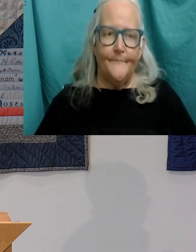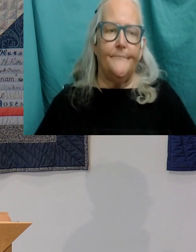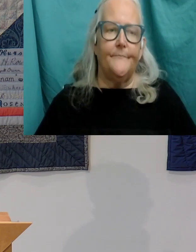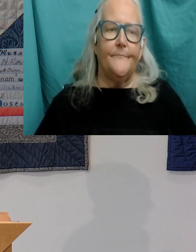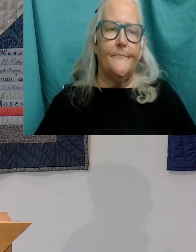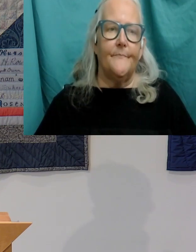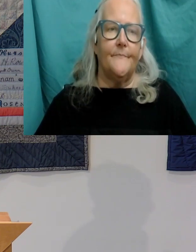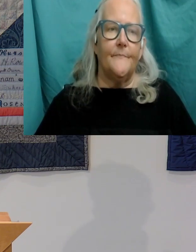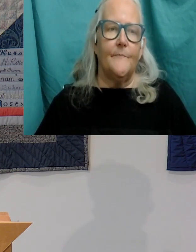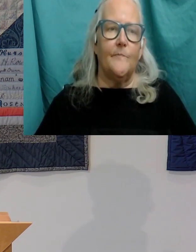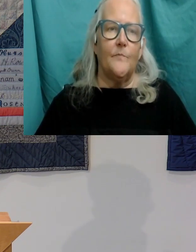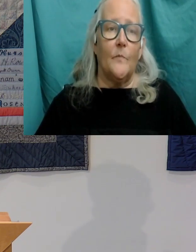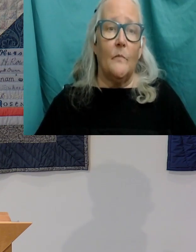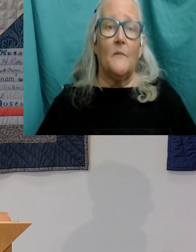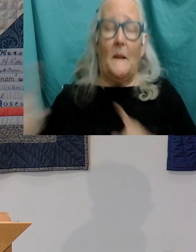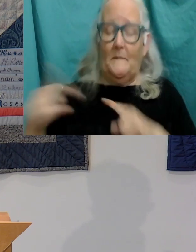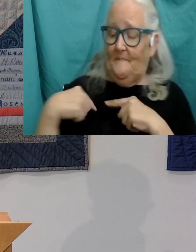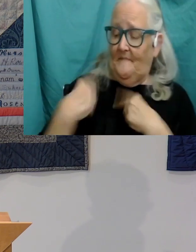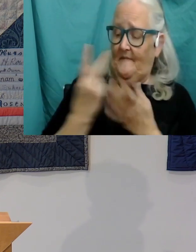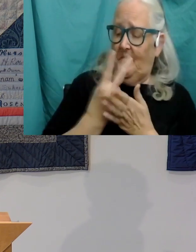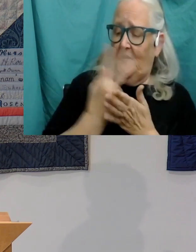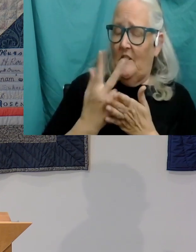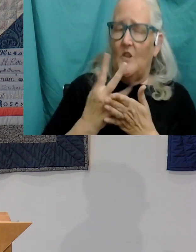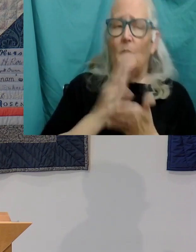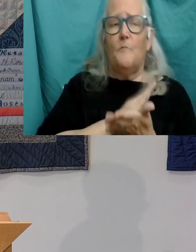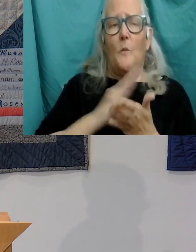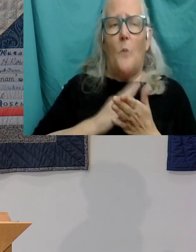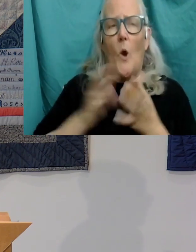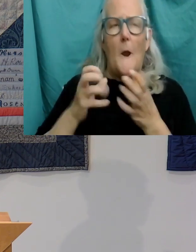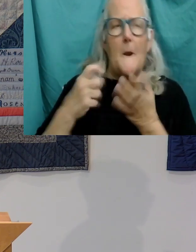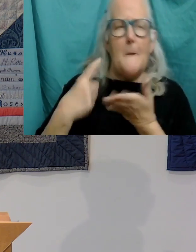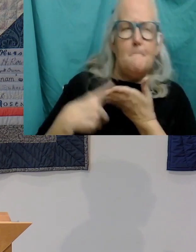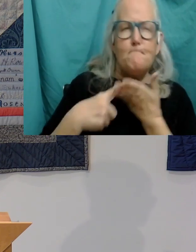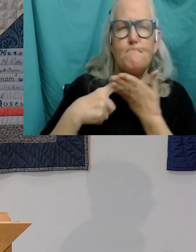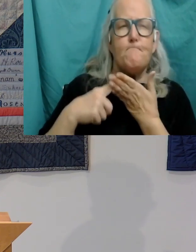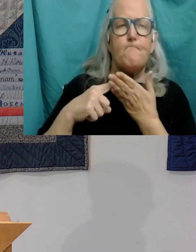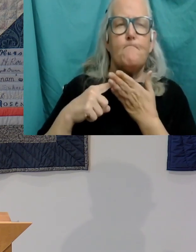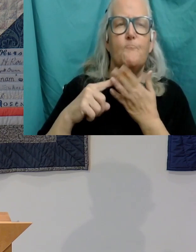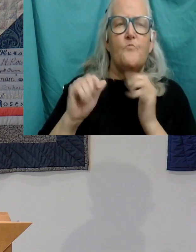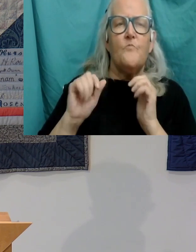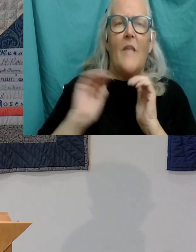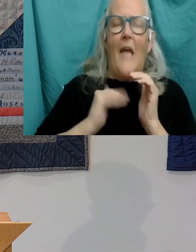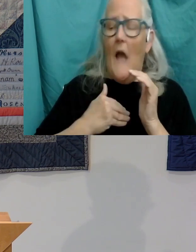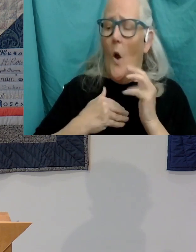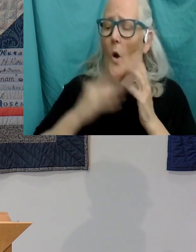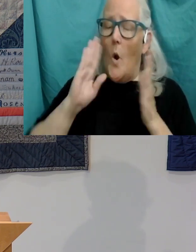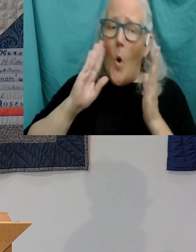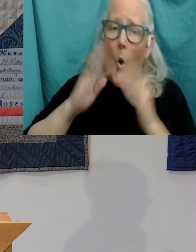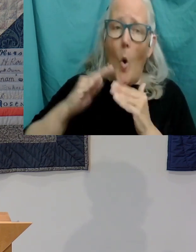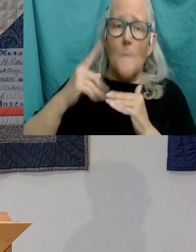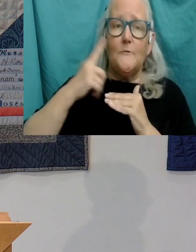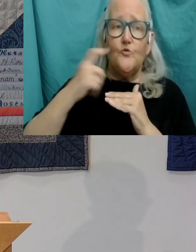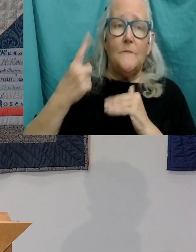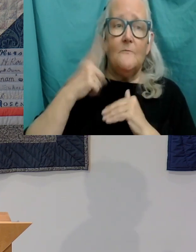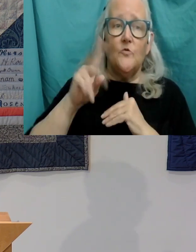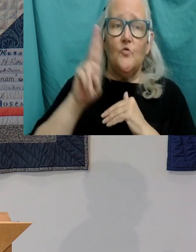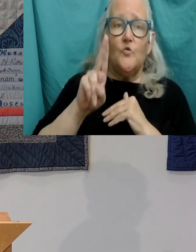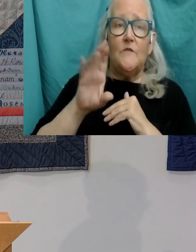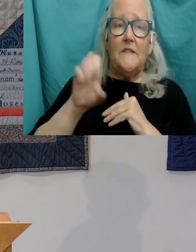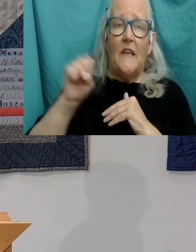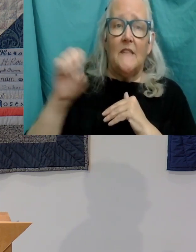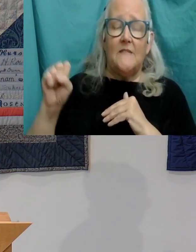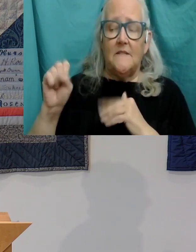Over the last few weeks, the board has been discerning how best to bring our shared hopes and dreams for